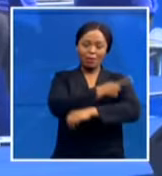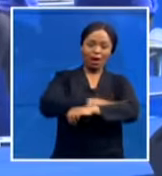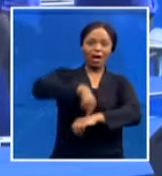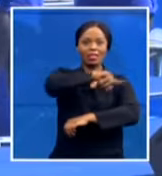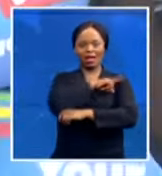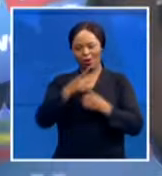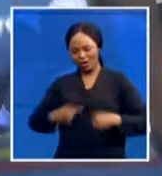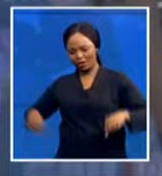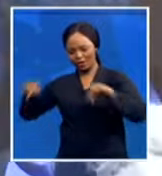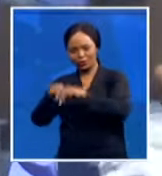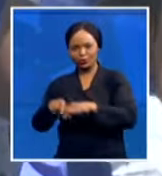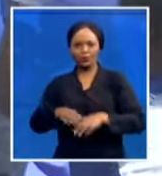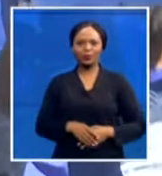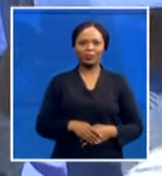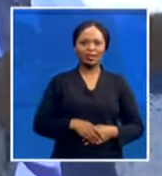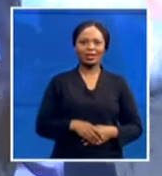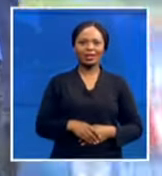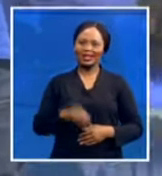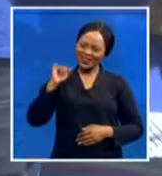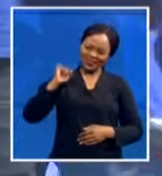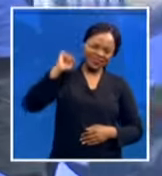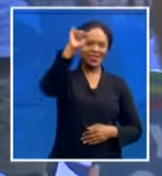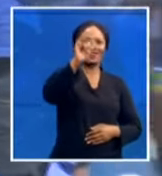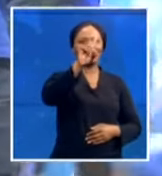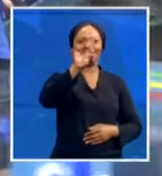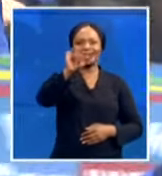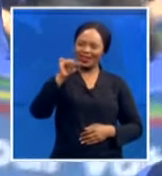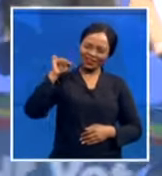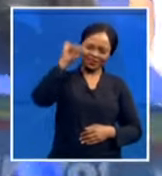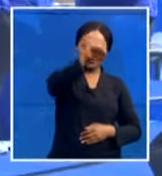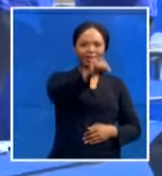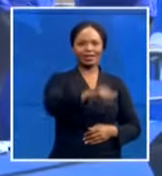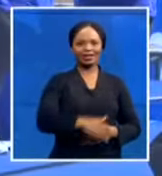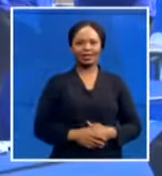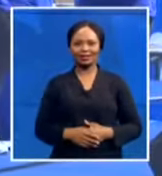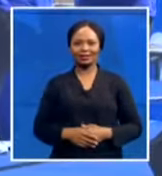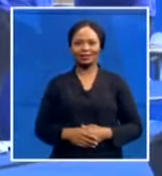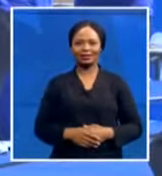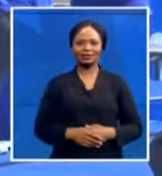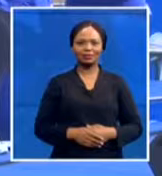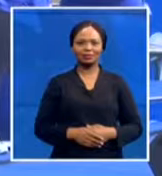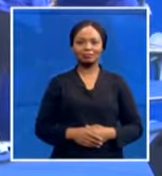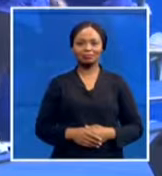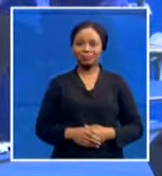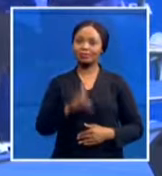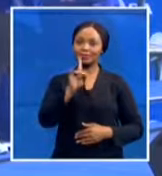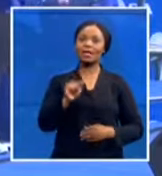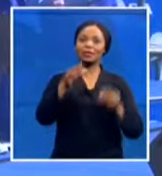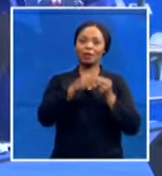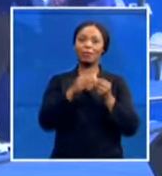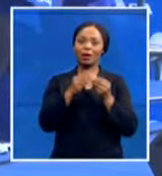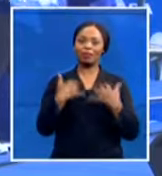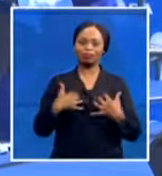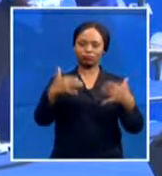Viva Viva! Viva! Viva! Democrats, I'm here to deliver an urgent message today. In the